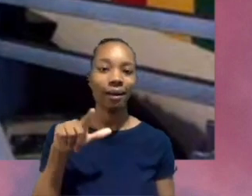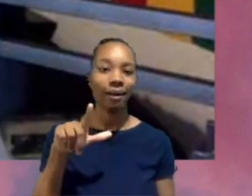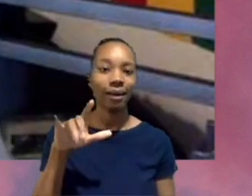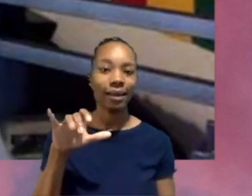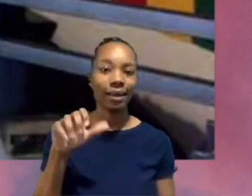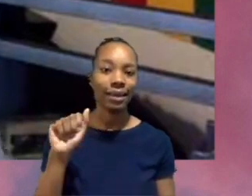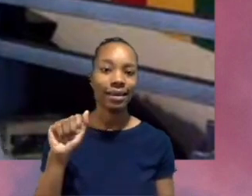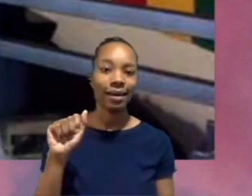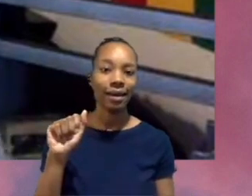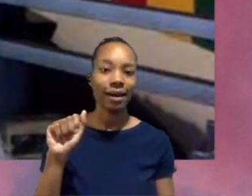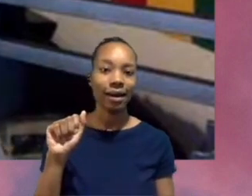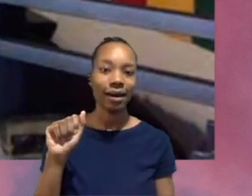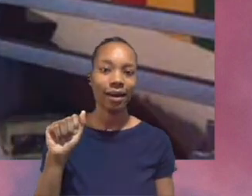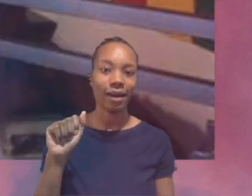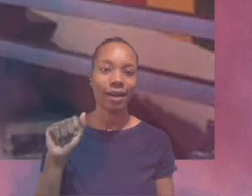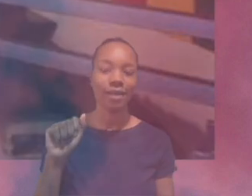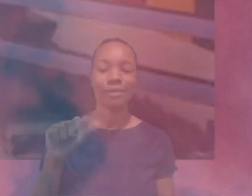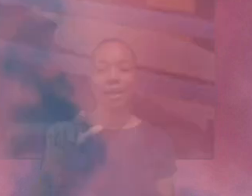Your Hands.